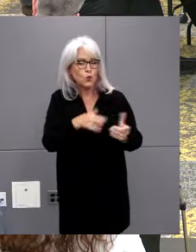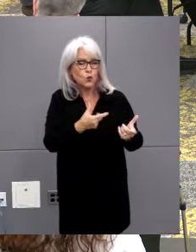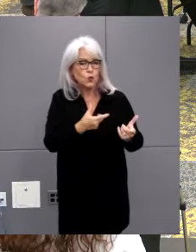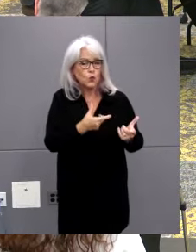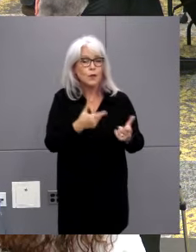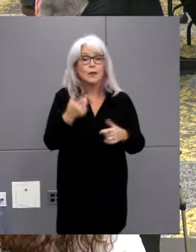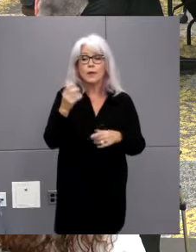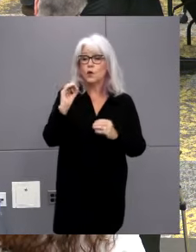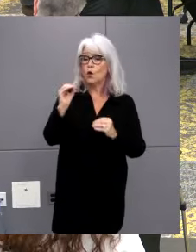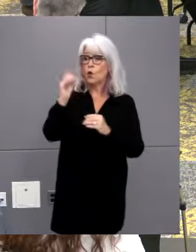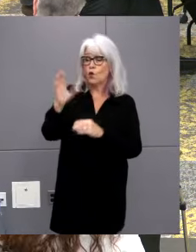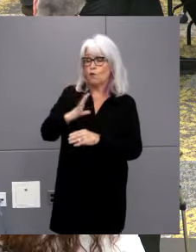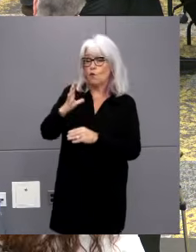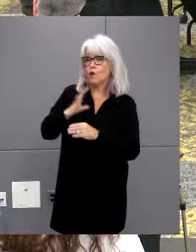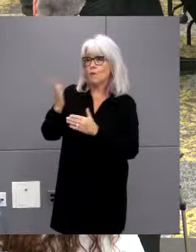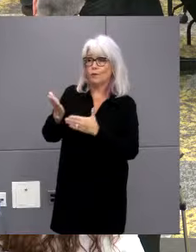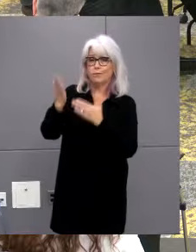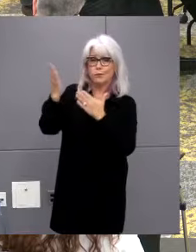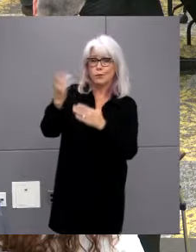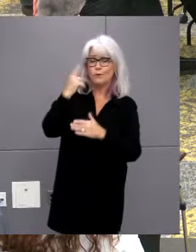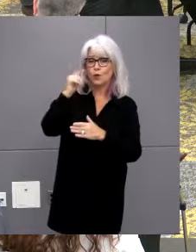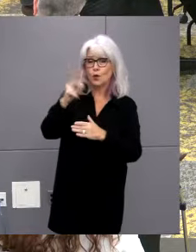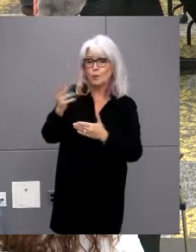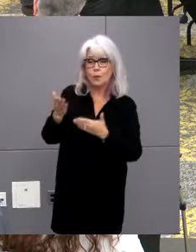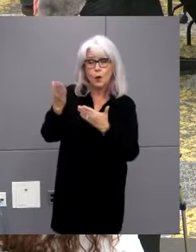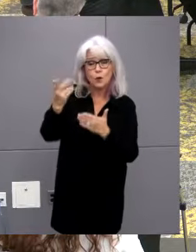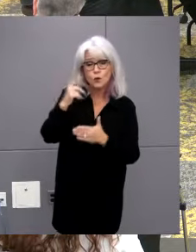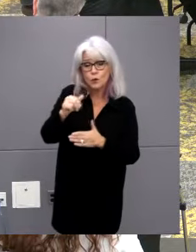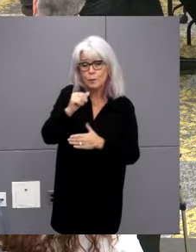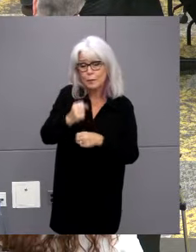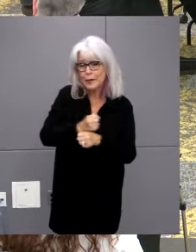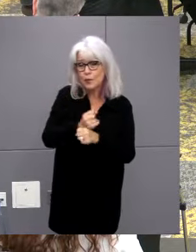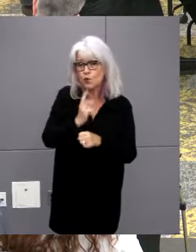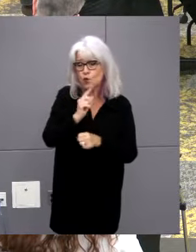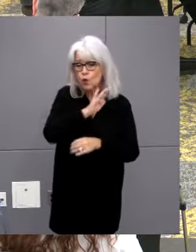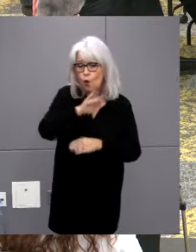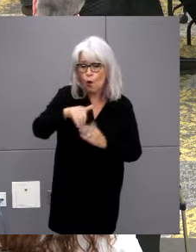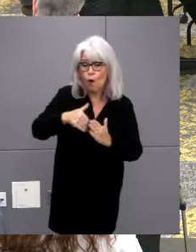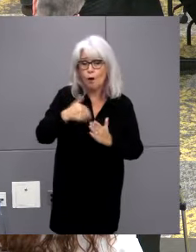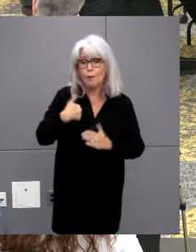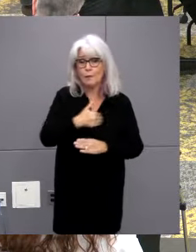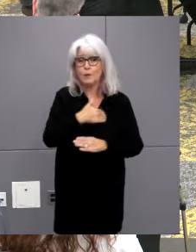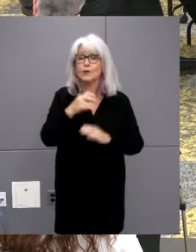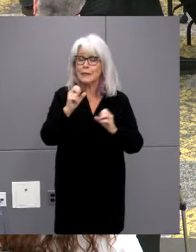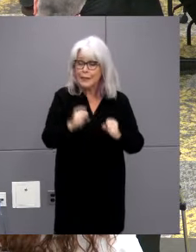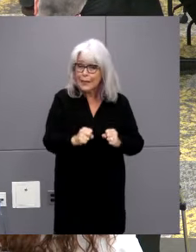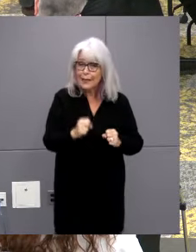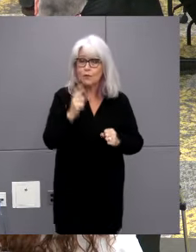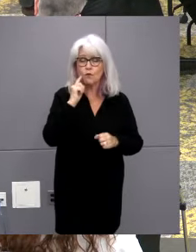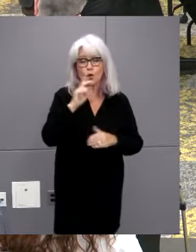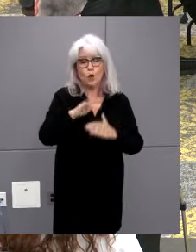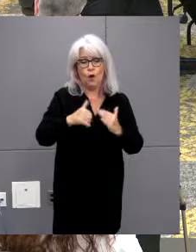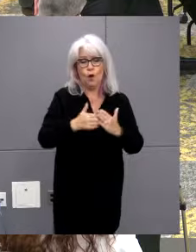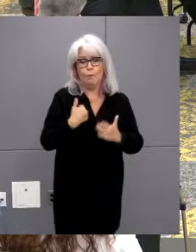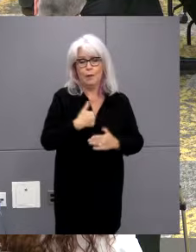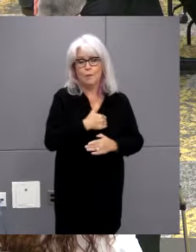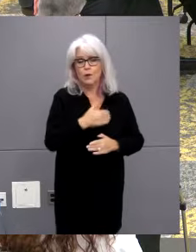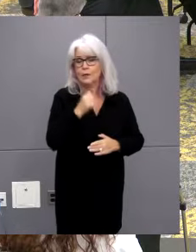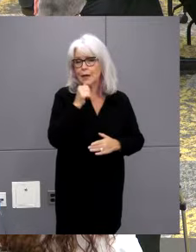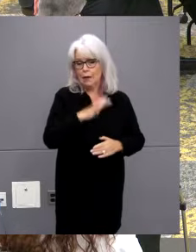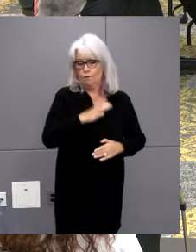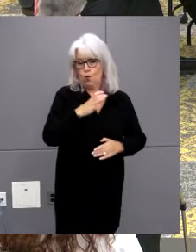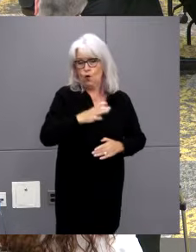motion required. If a proposal is perfectly clear to all members, a vote could be taken without a formal motion. Well, again, I think we